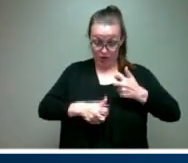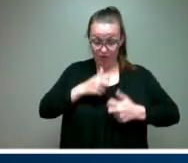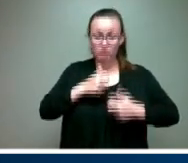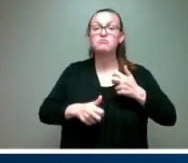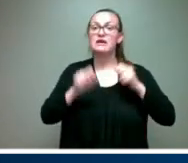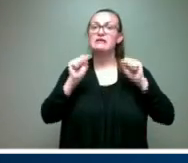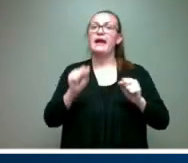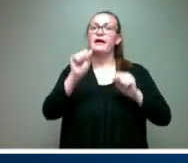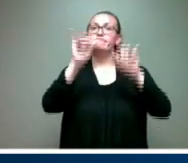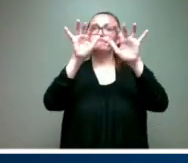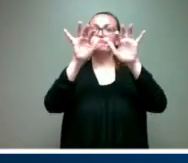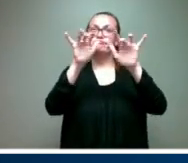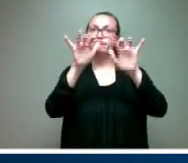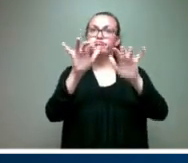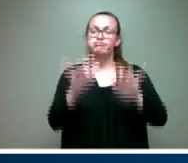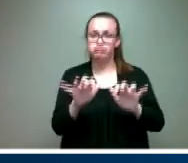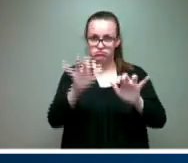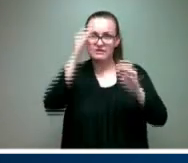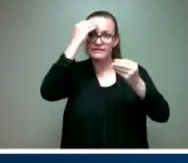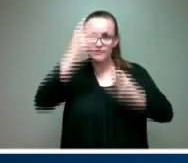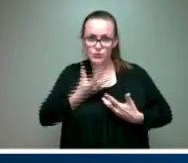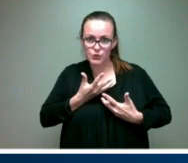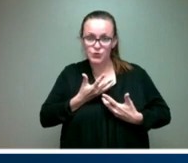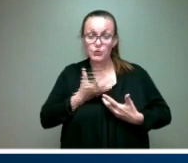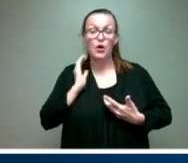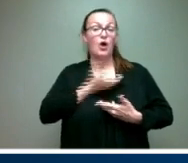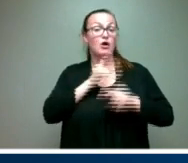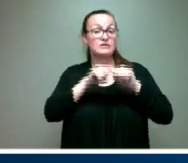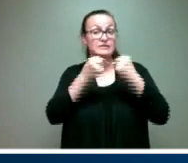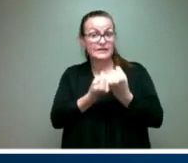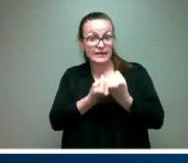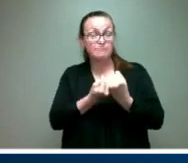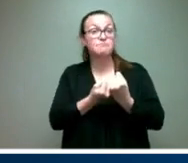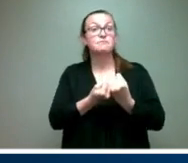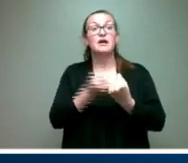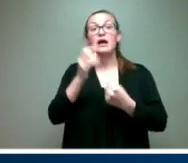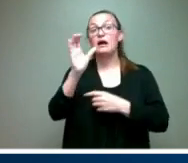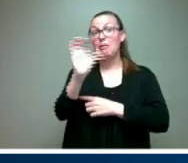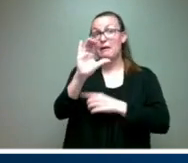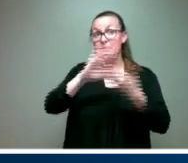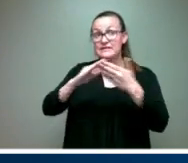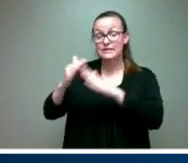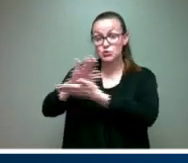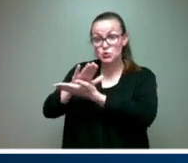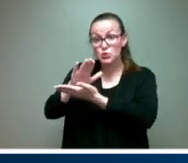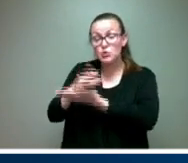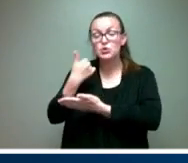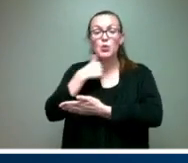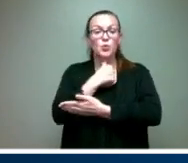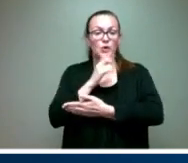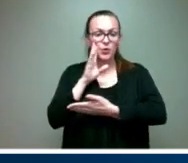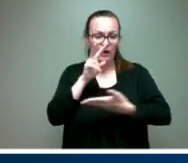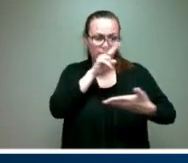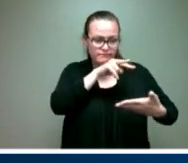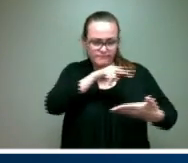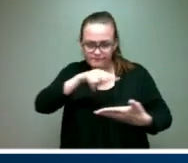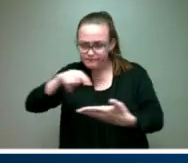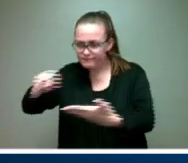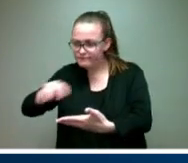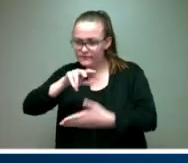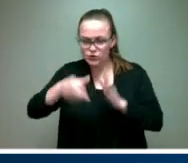at Columbus City Schools, and that's our entire senior cabinet, will come together, look at those needs, and see how we